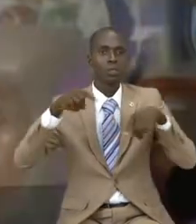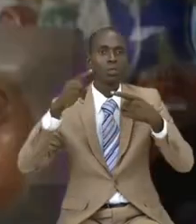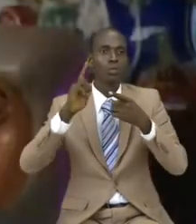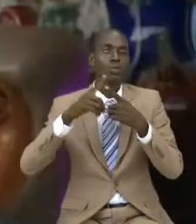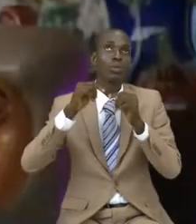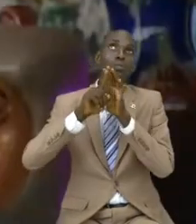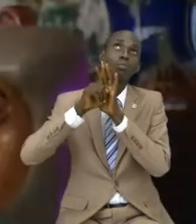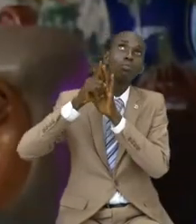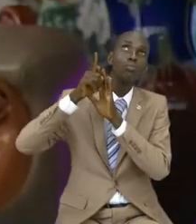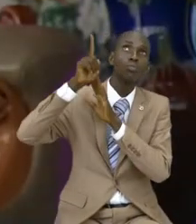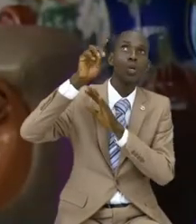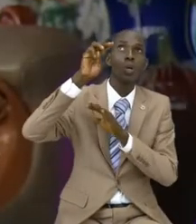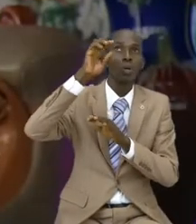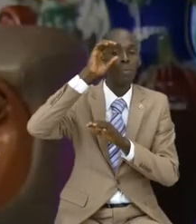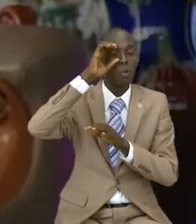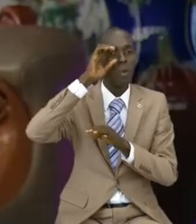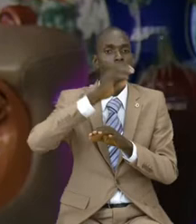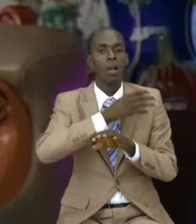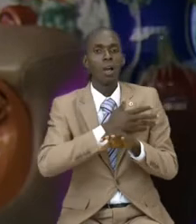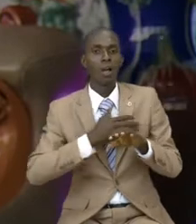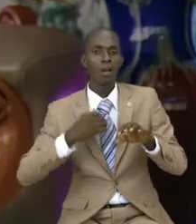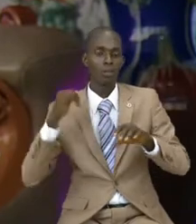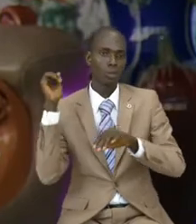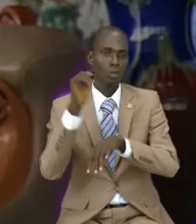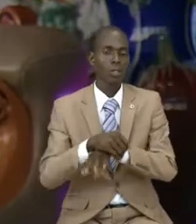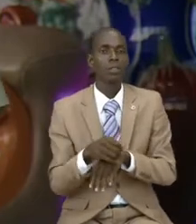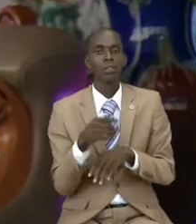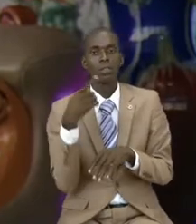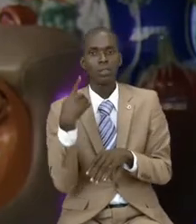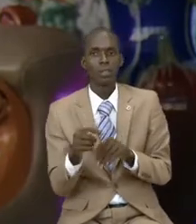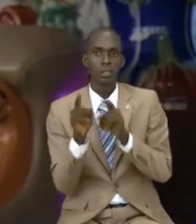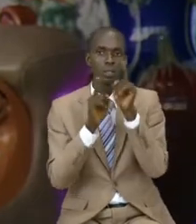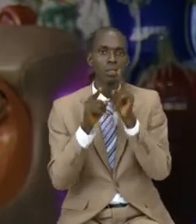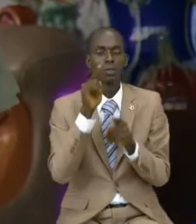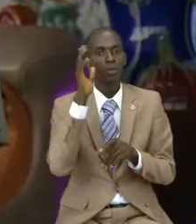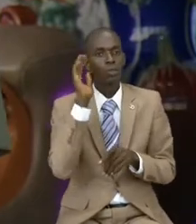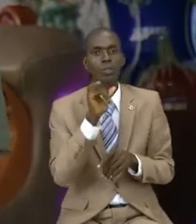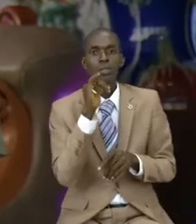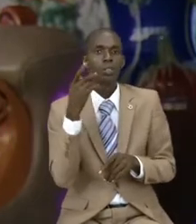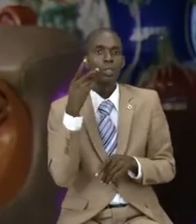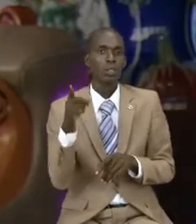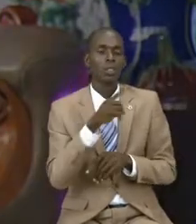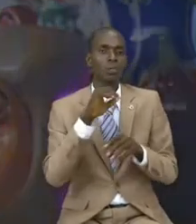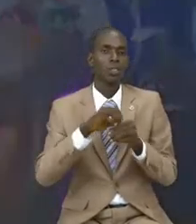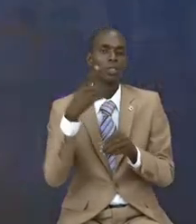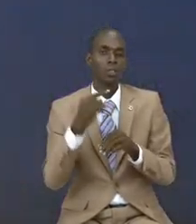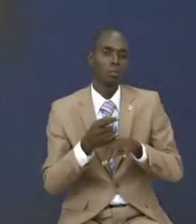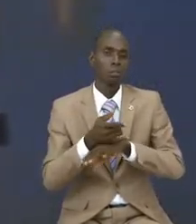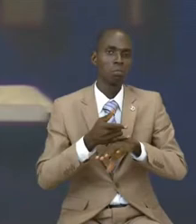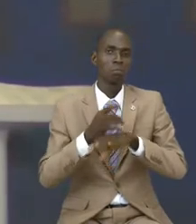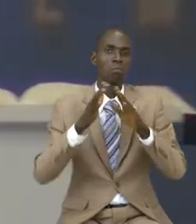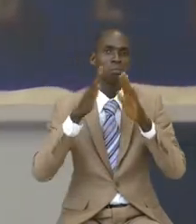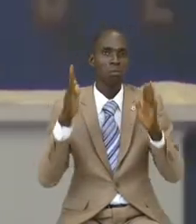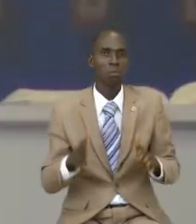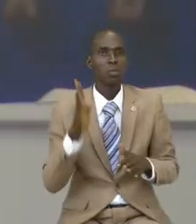moon and they conquer the skies. You'll not find them in the beer parlor. You'll not